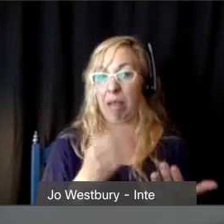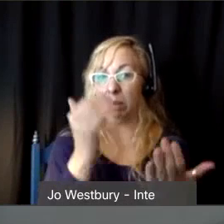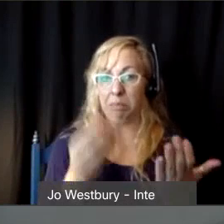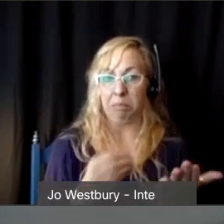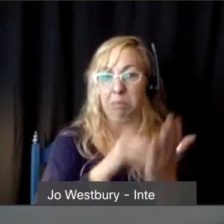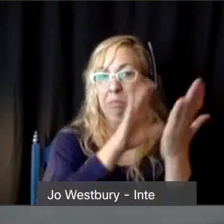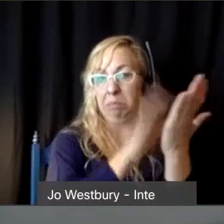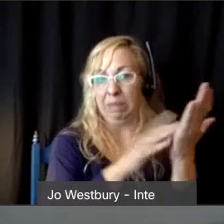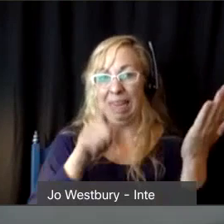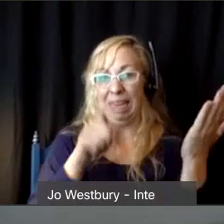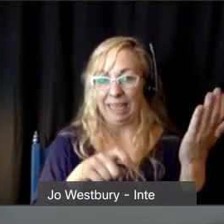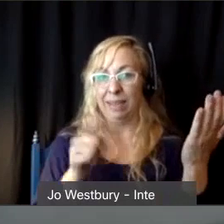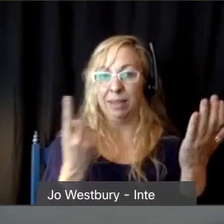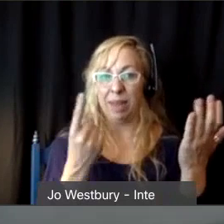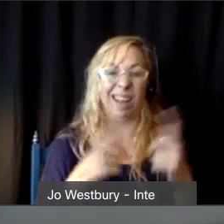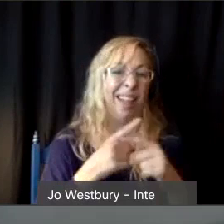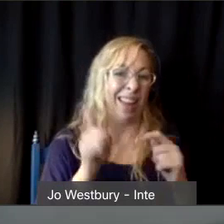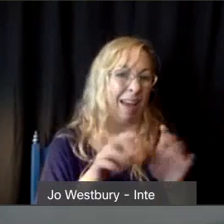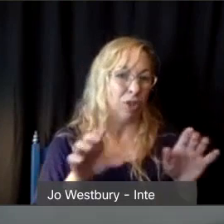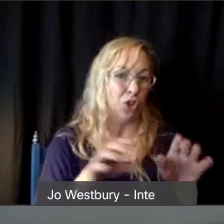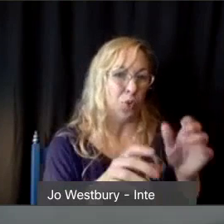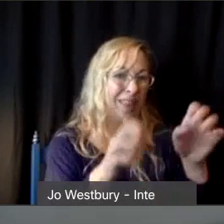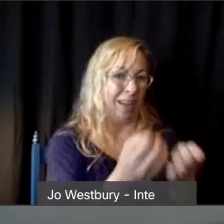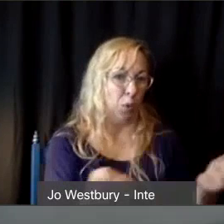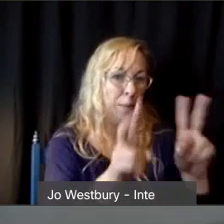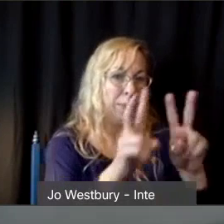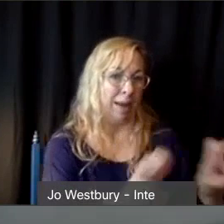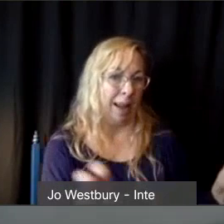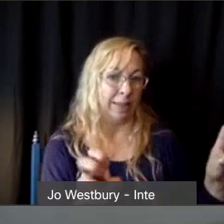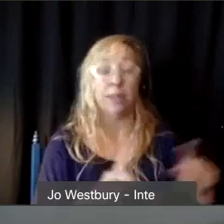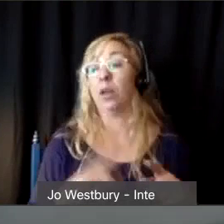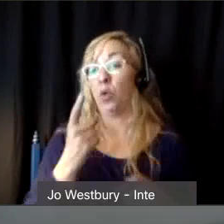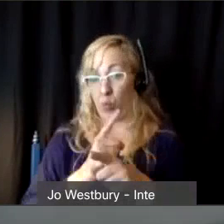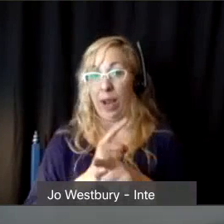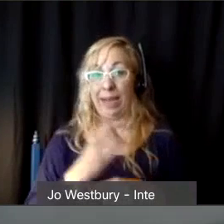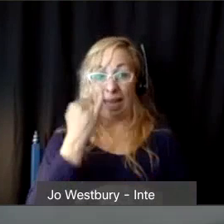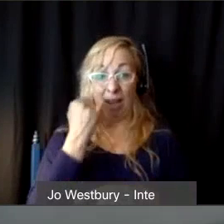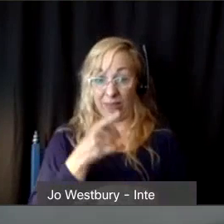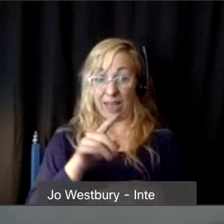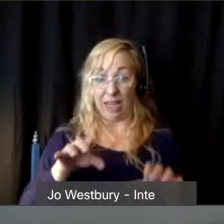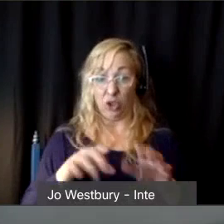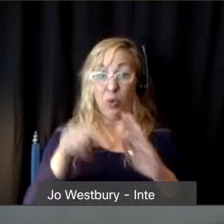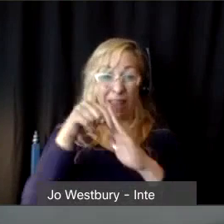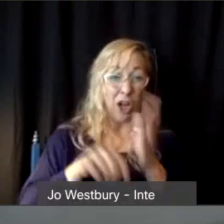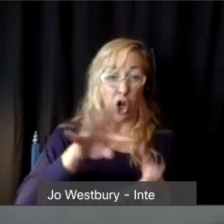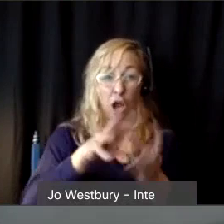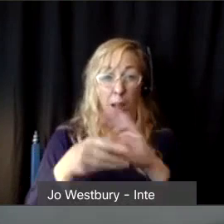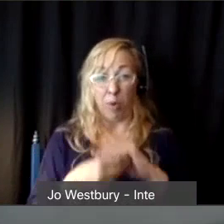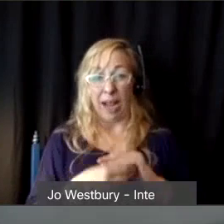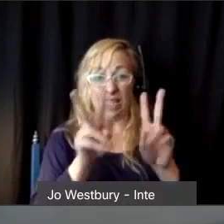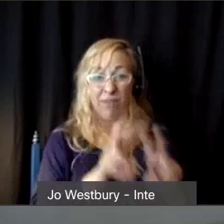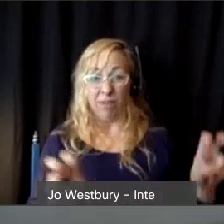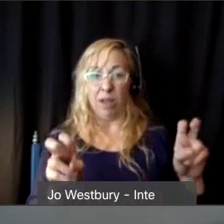purchased. Right. Yes, when they do the 4-hour comprehensive assessment, that's when they'll determine exactly what the piece